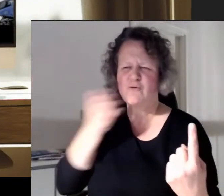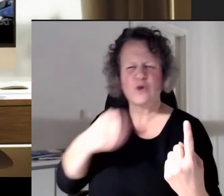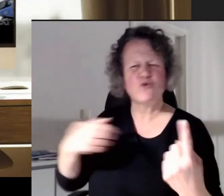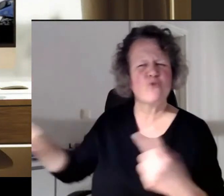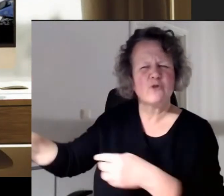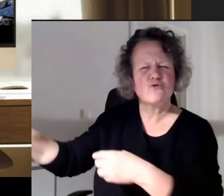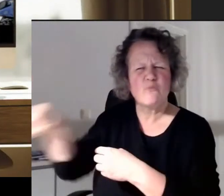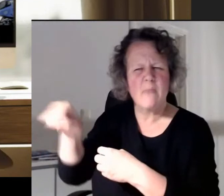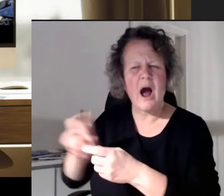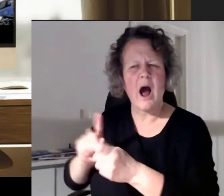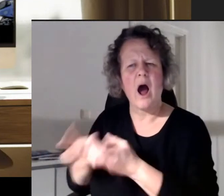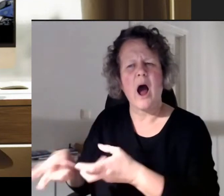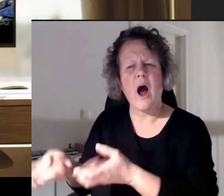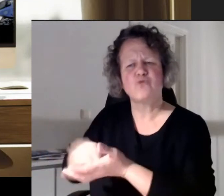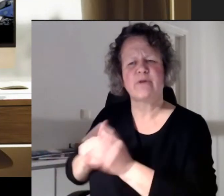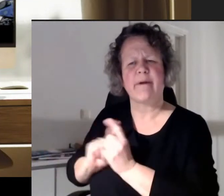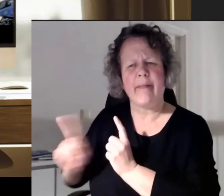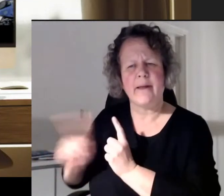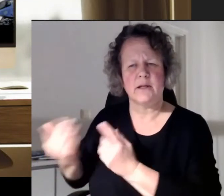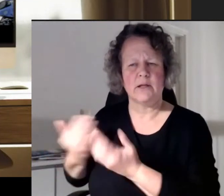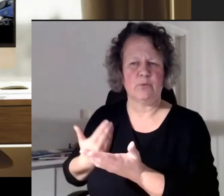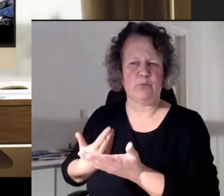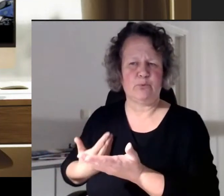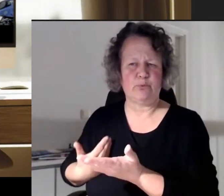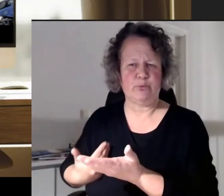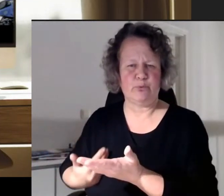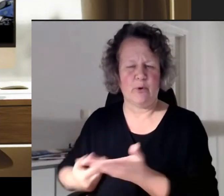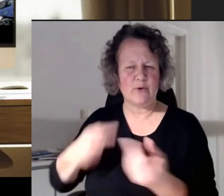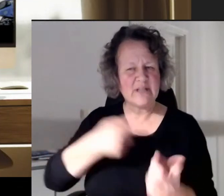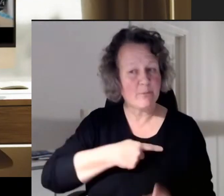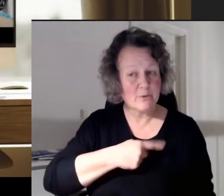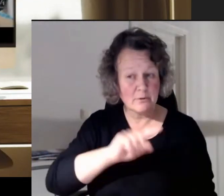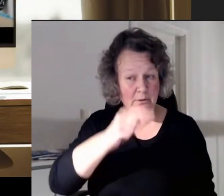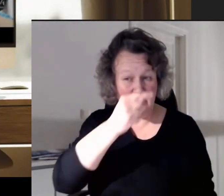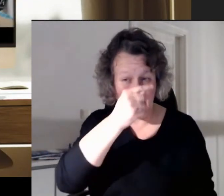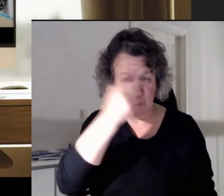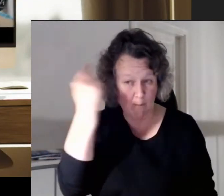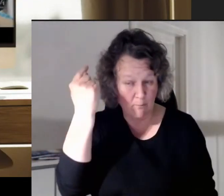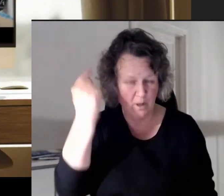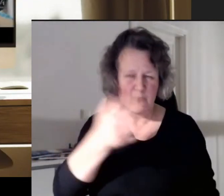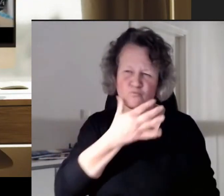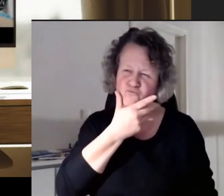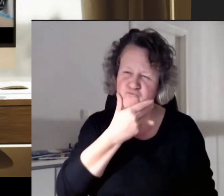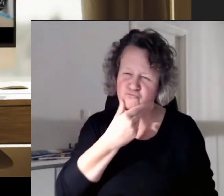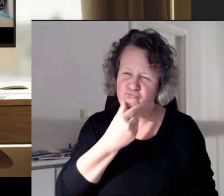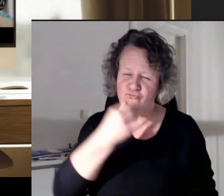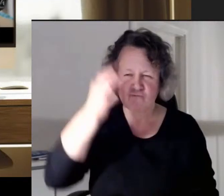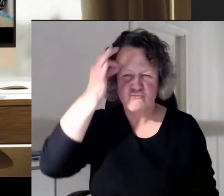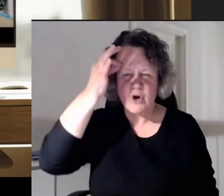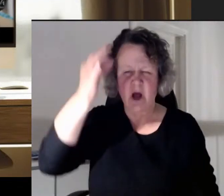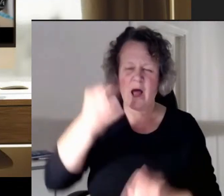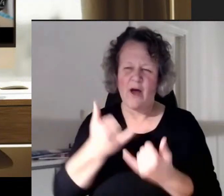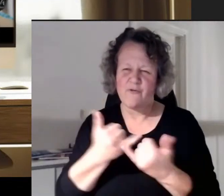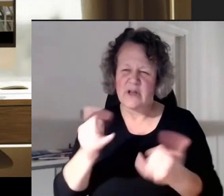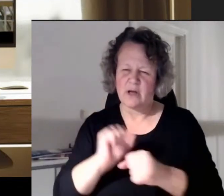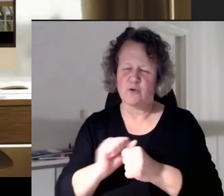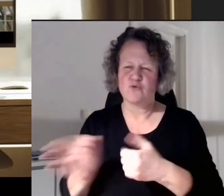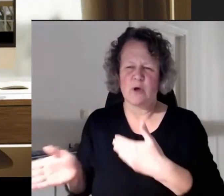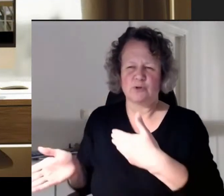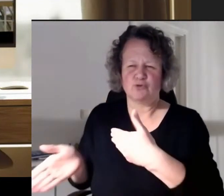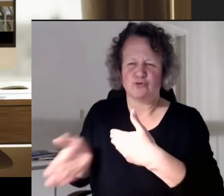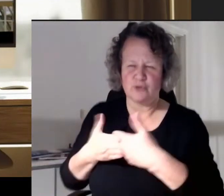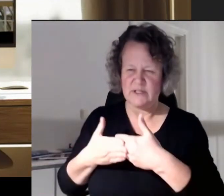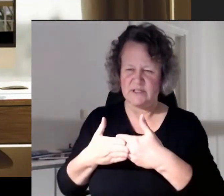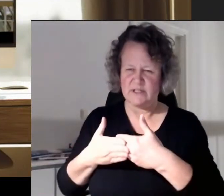And then he tries to close the door because he's quite intelligent. He decided, okay, I will construct something which keeps the door